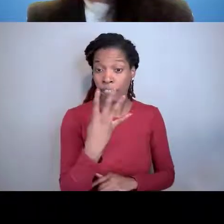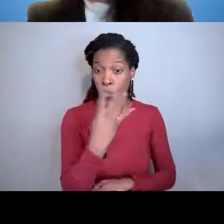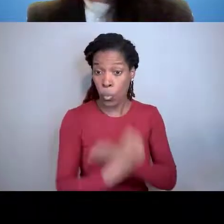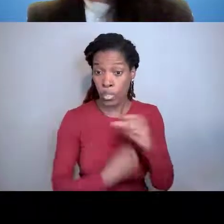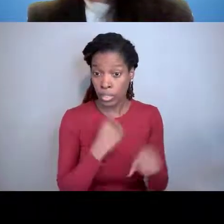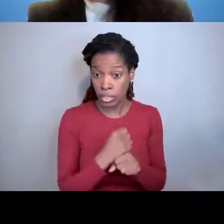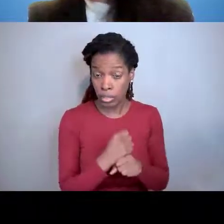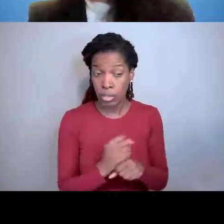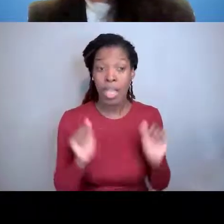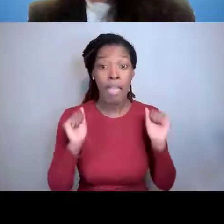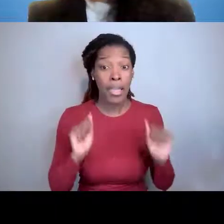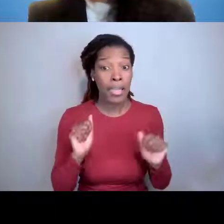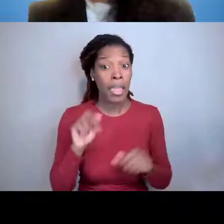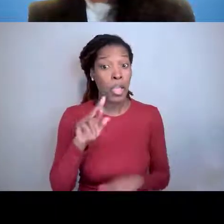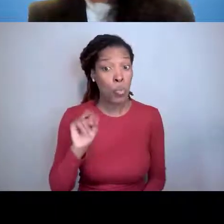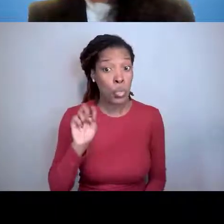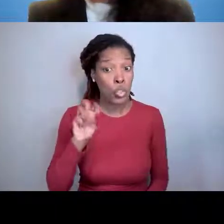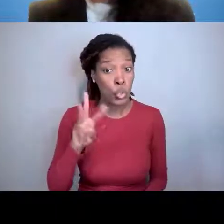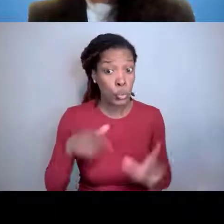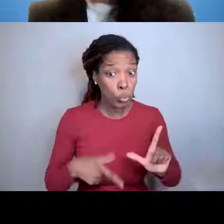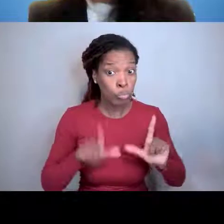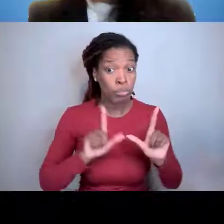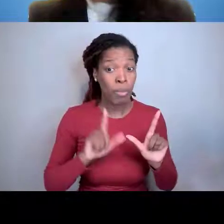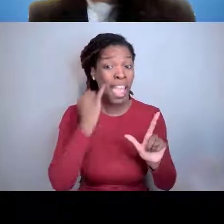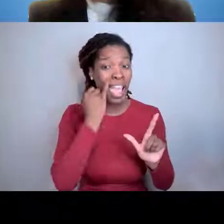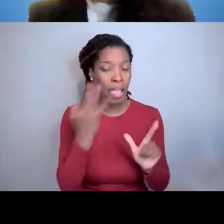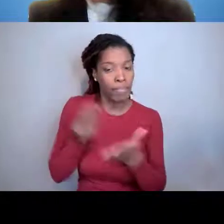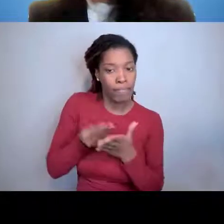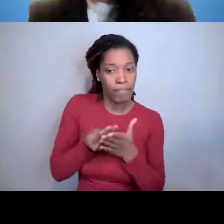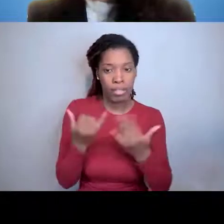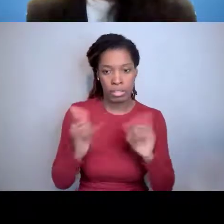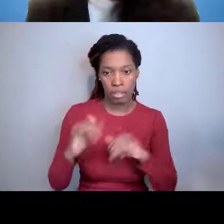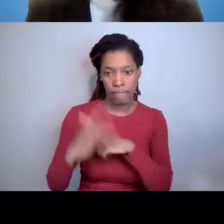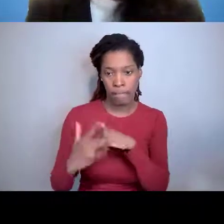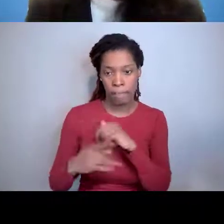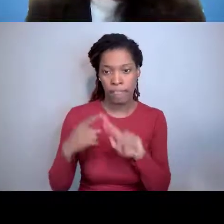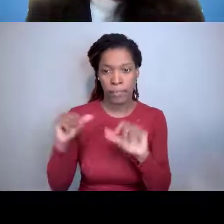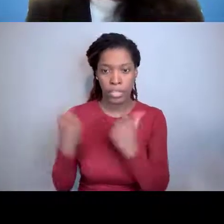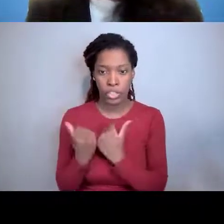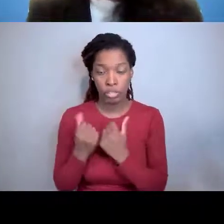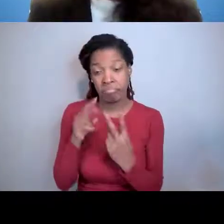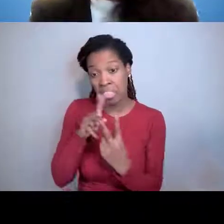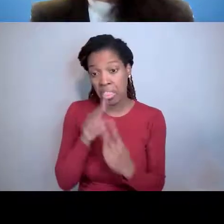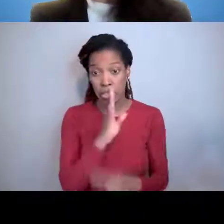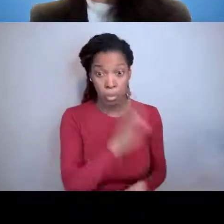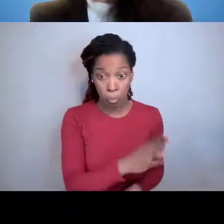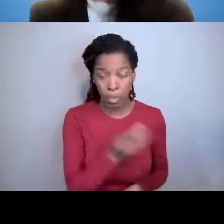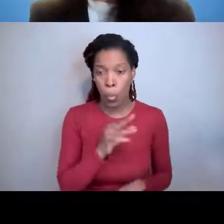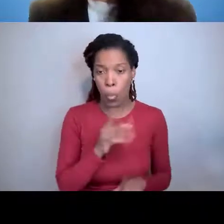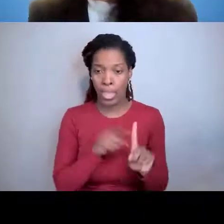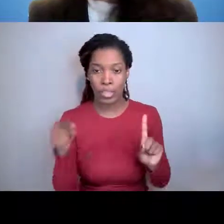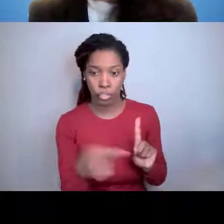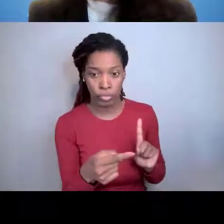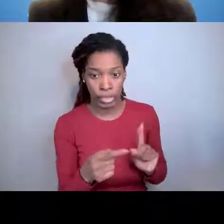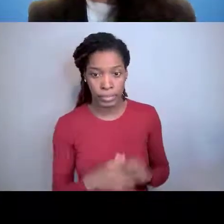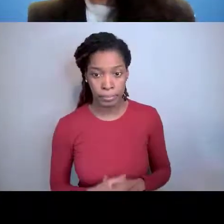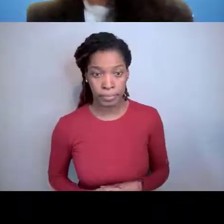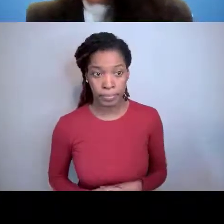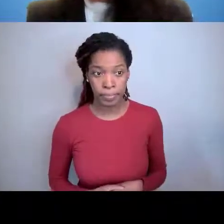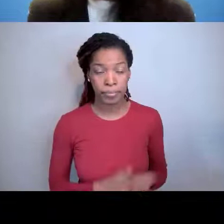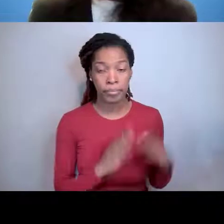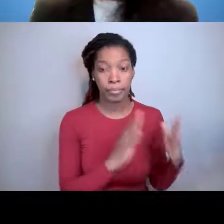there is continued funding from the agencies, either directly or indirectly. A foreign